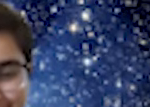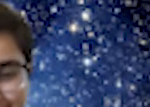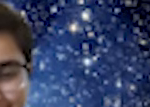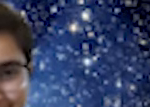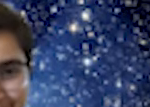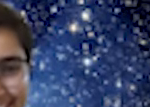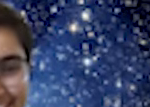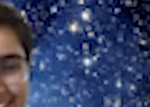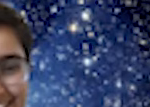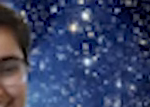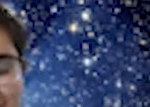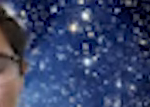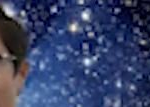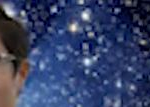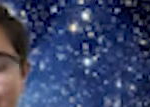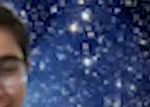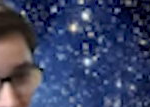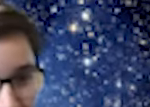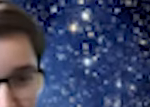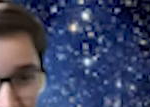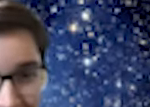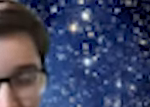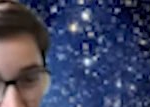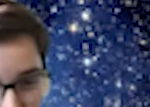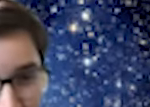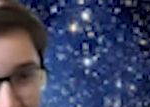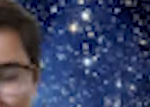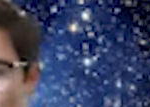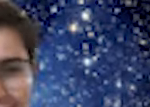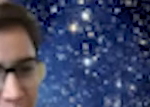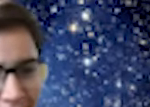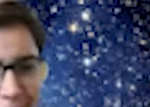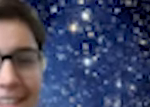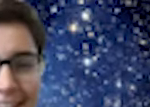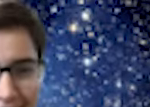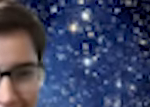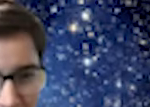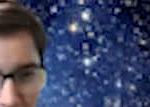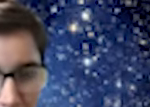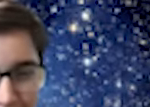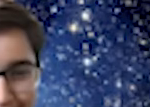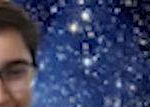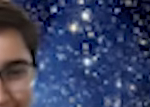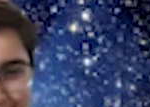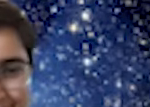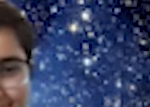It's pretty cold. Well, thank you for joining us for today's conference. May I ask, what time is it at the South